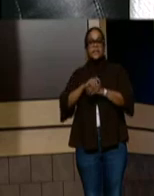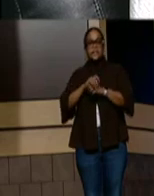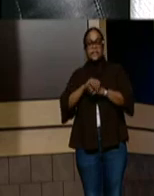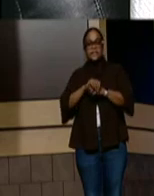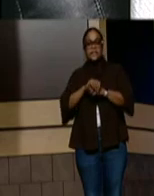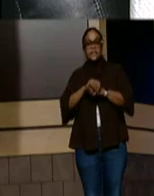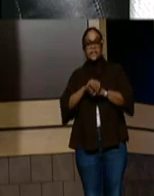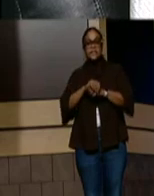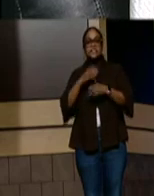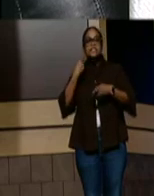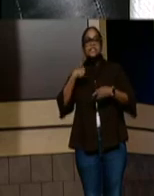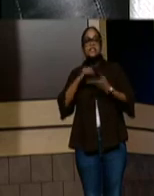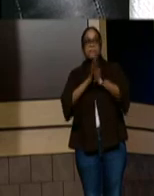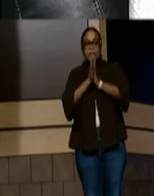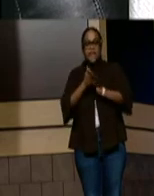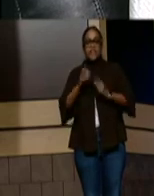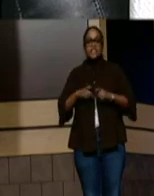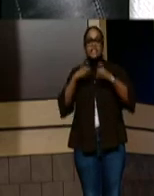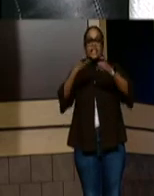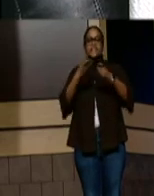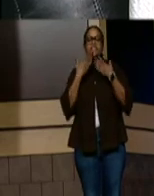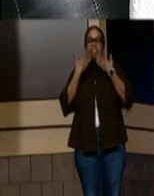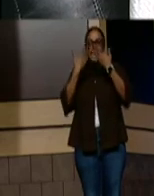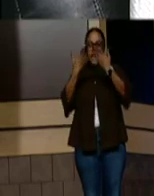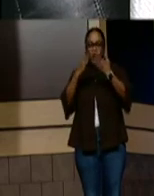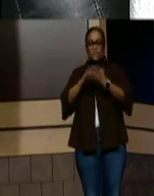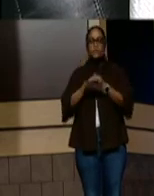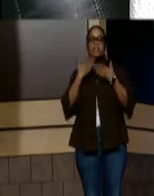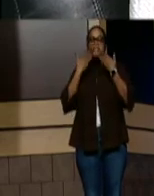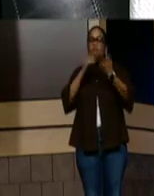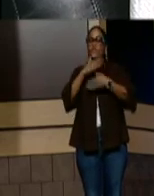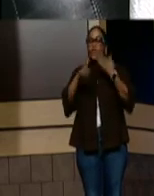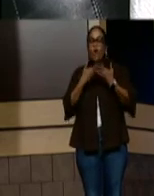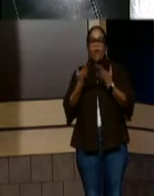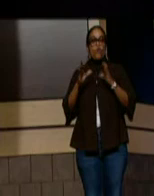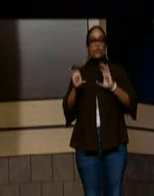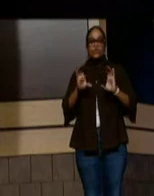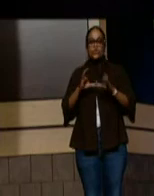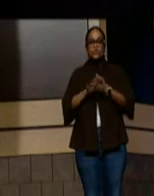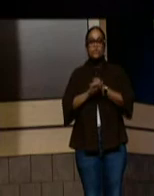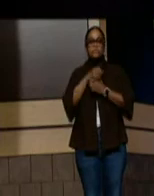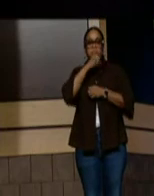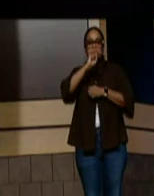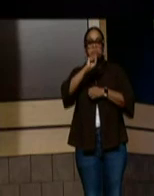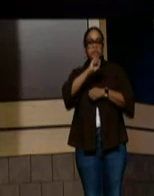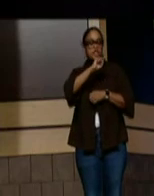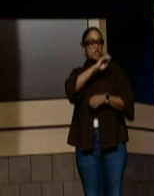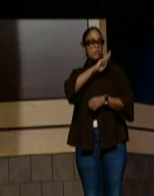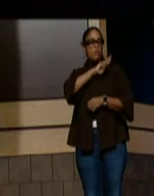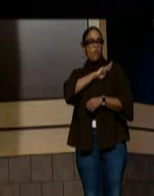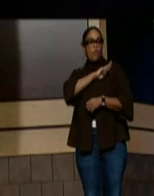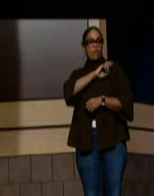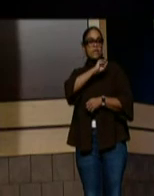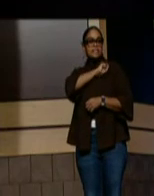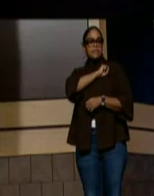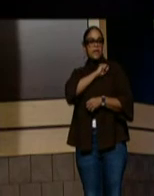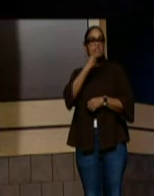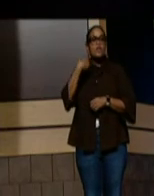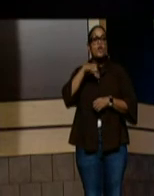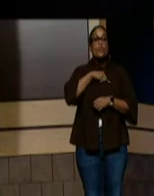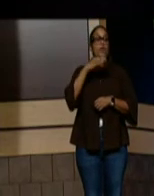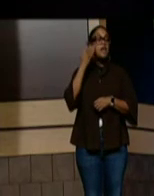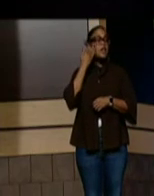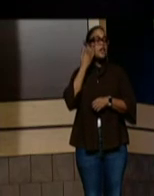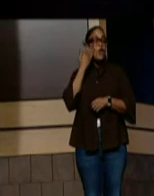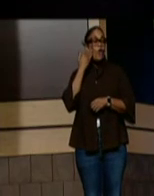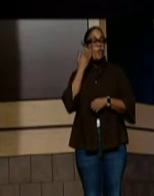station that addresses this. So thank you, Mr. Stroud. Thank you for all you do. Bishop Horace Smith, we know that you are not